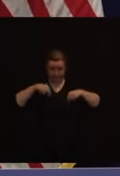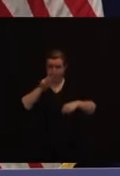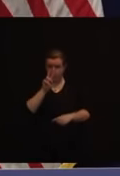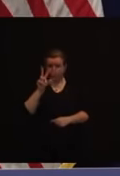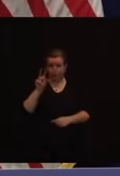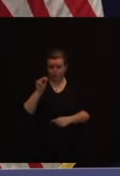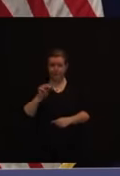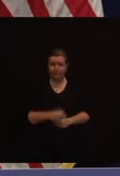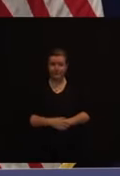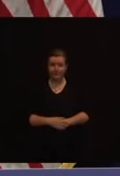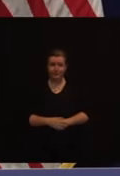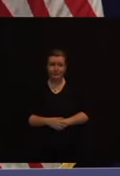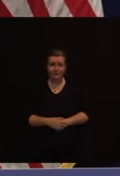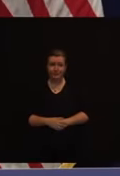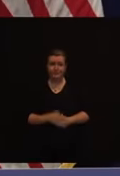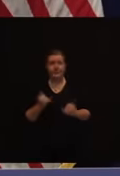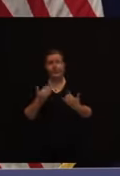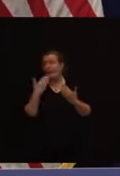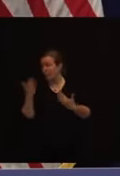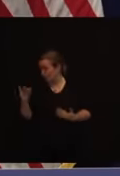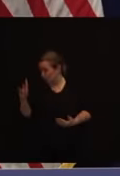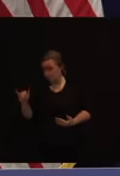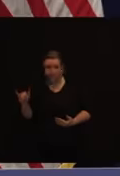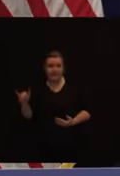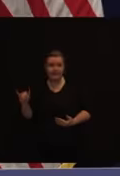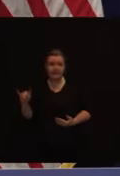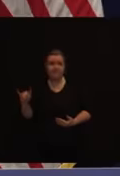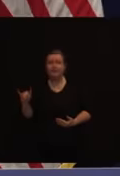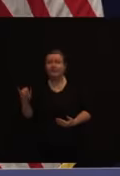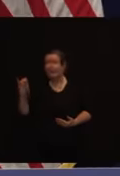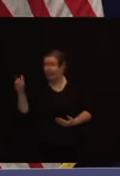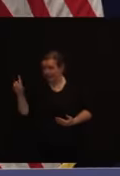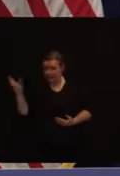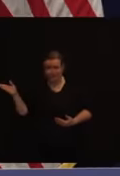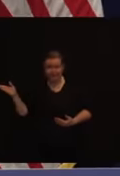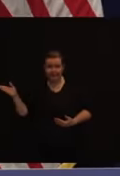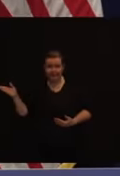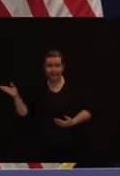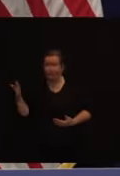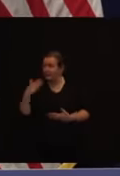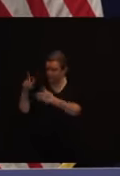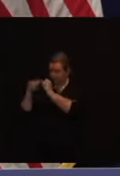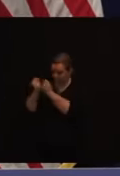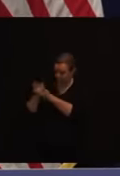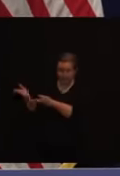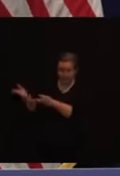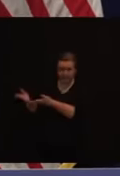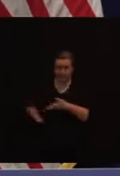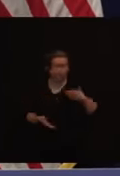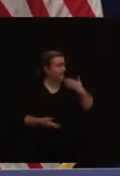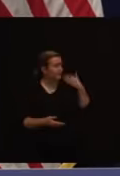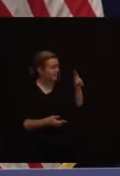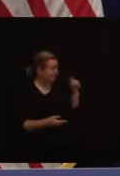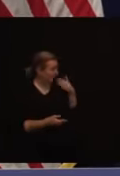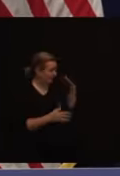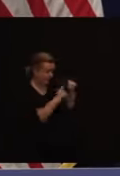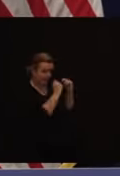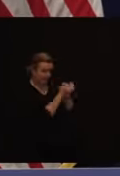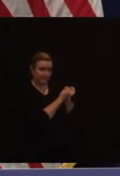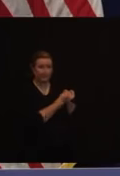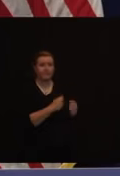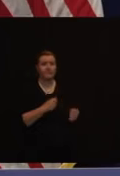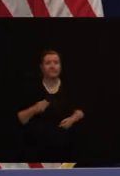Again, I want to thank Judy and Ed and your colleagues. As always, Pat, to you and your team, Jared, Matt, the